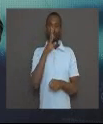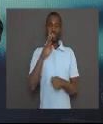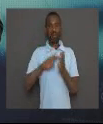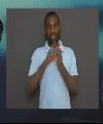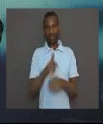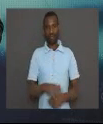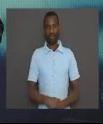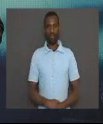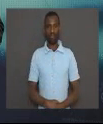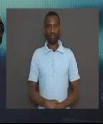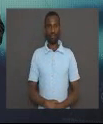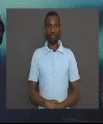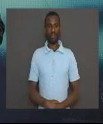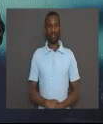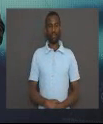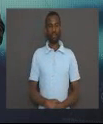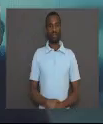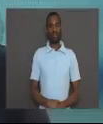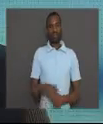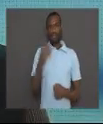air leaves the instrument.